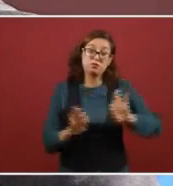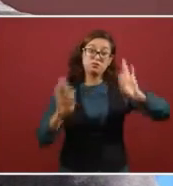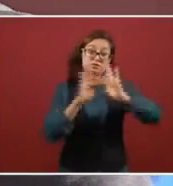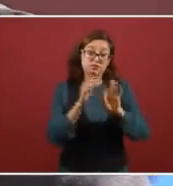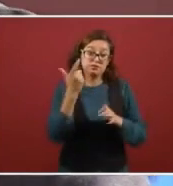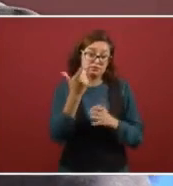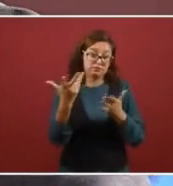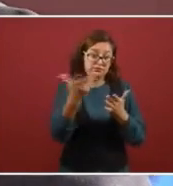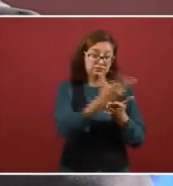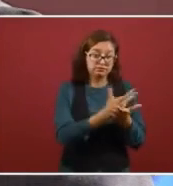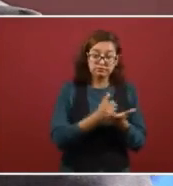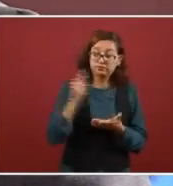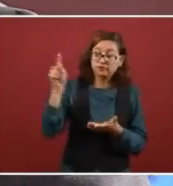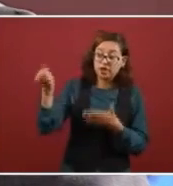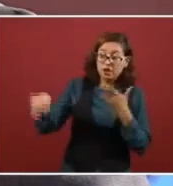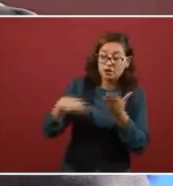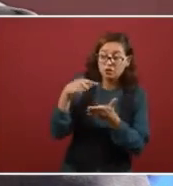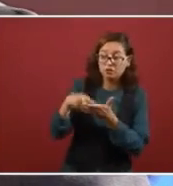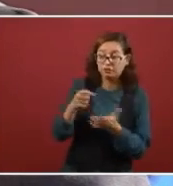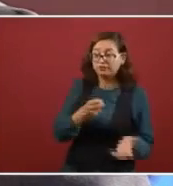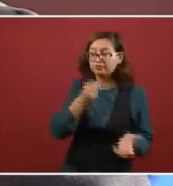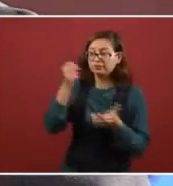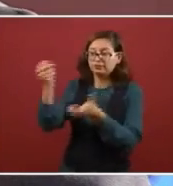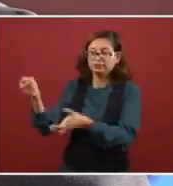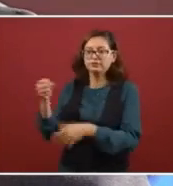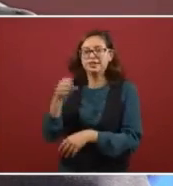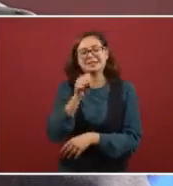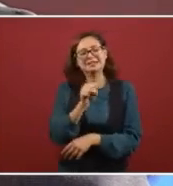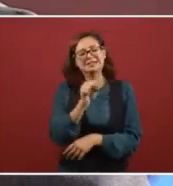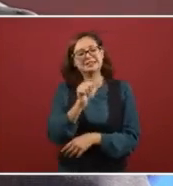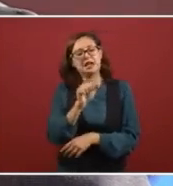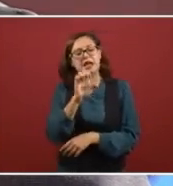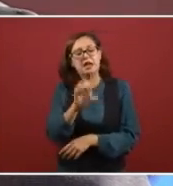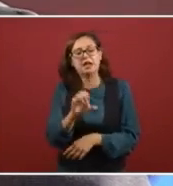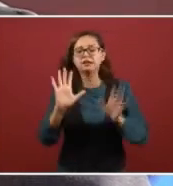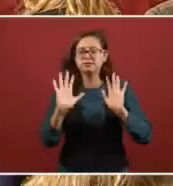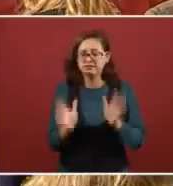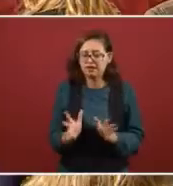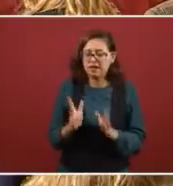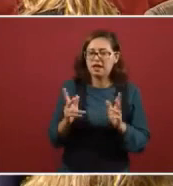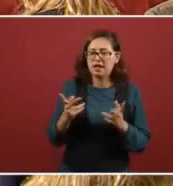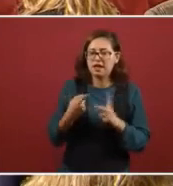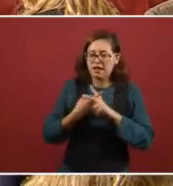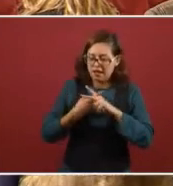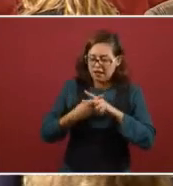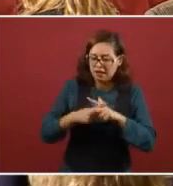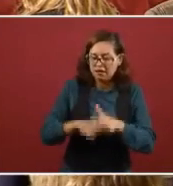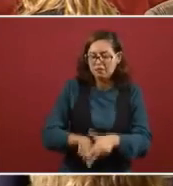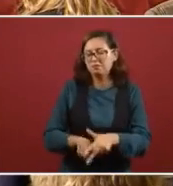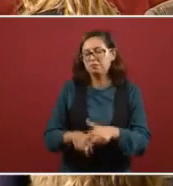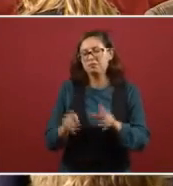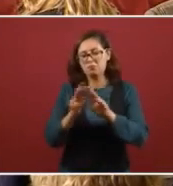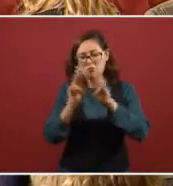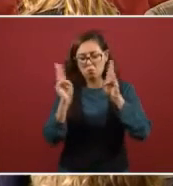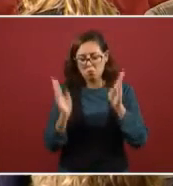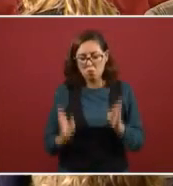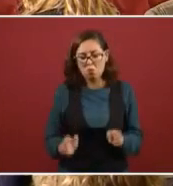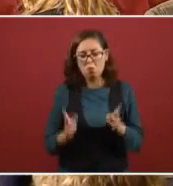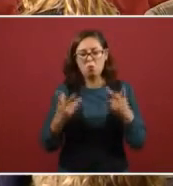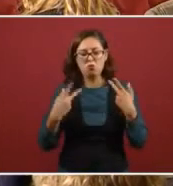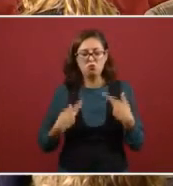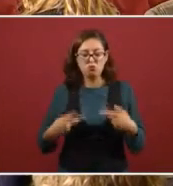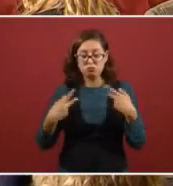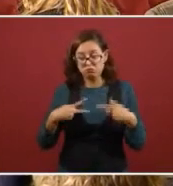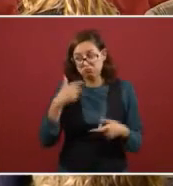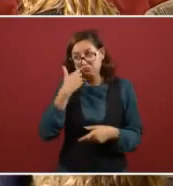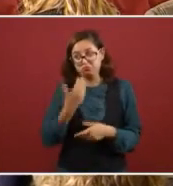well, because of where the funds are going, they made a module to attend to people that will be seen by